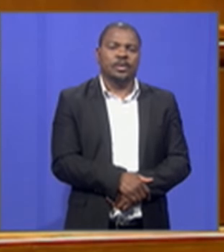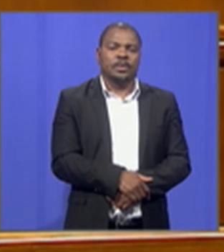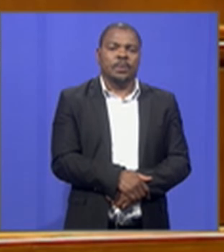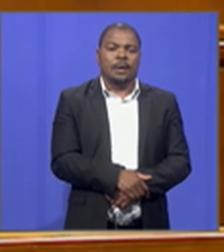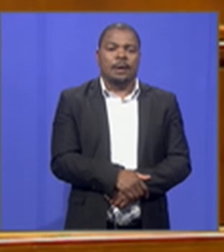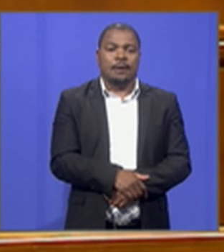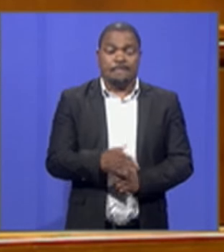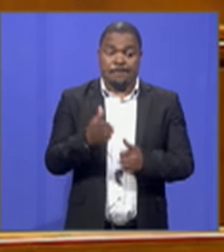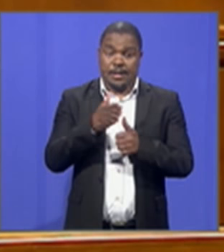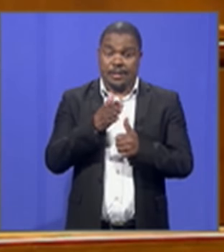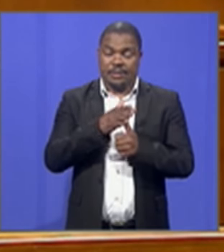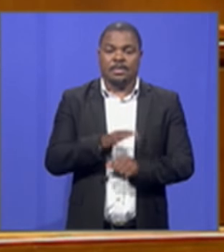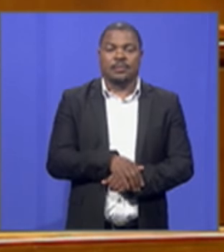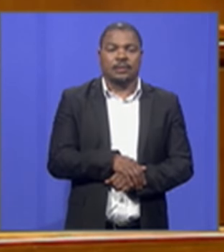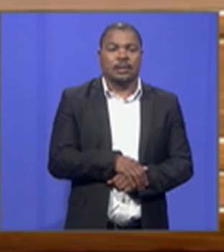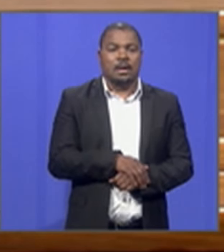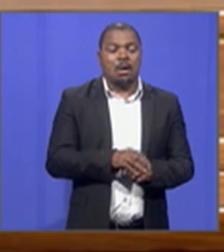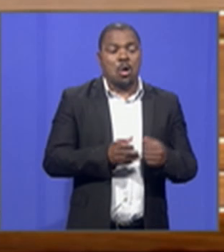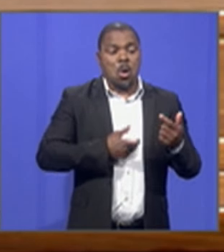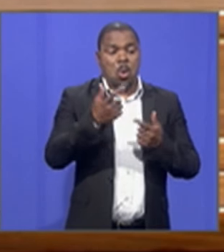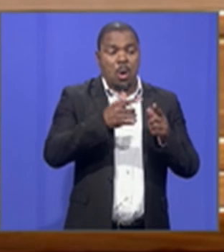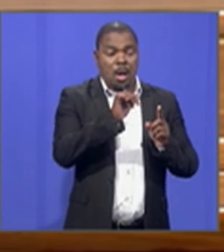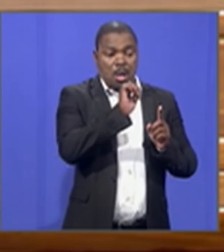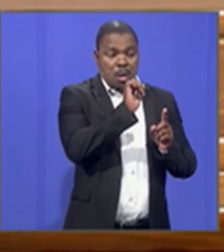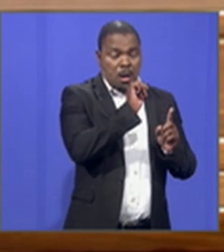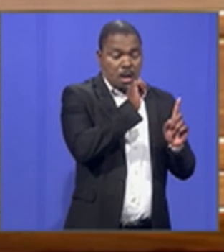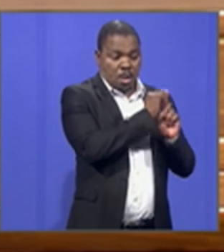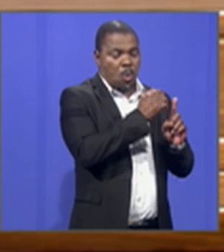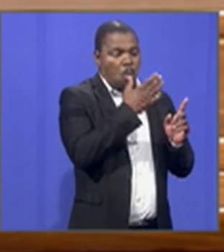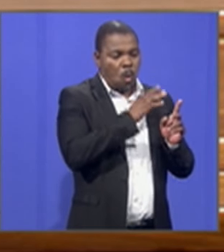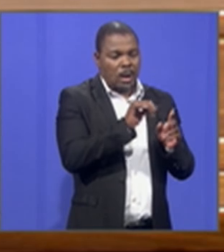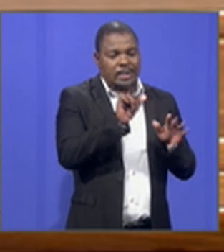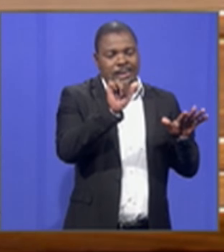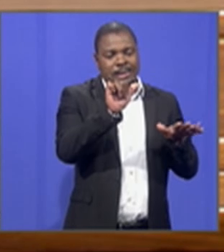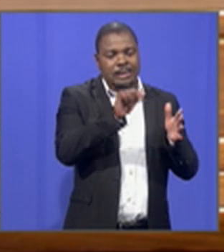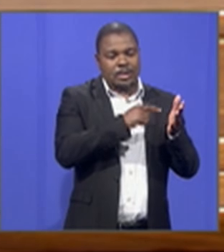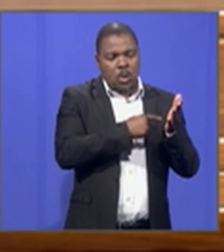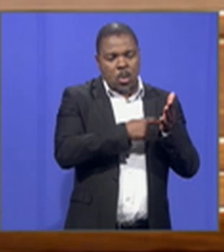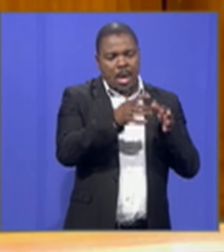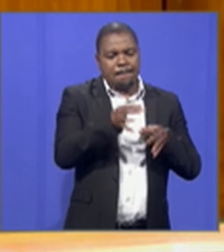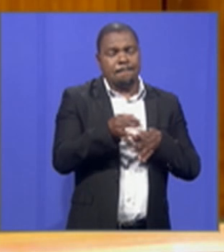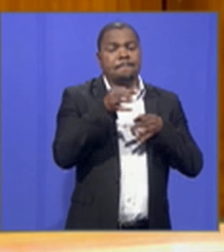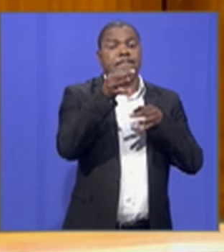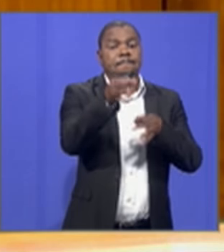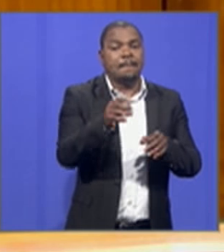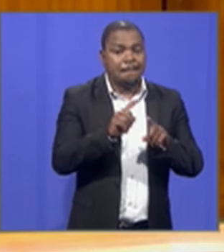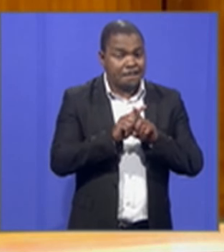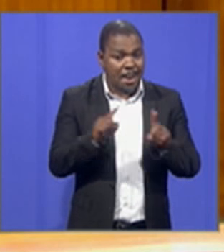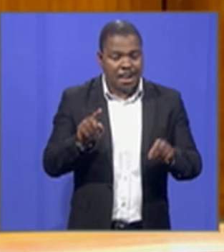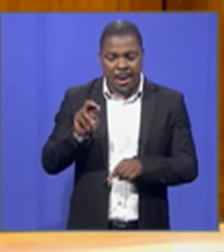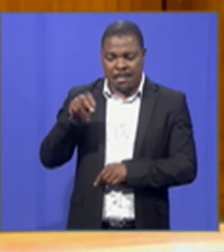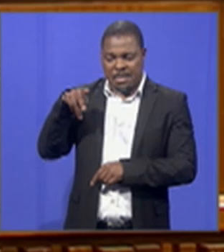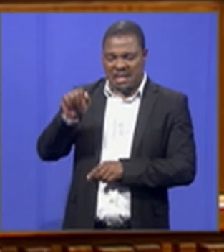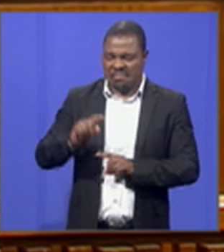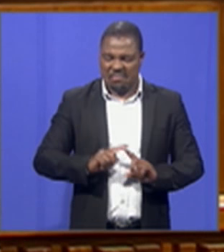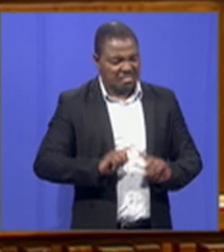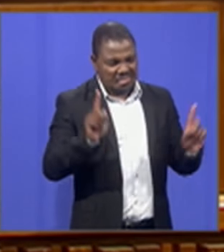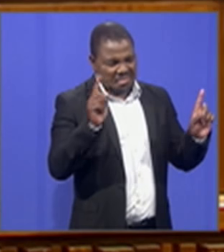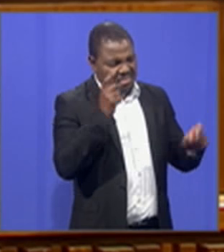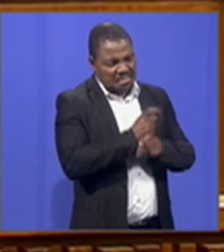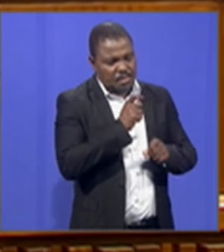Mathomong memedi wa semolao wa molatofatša o ba nyaka gore tsheko e šutišwe ka dibeke tše tshela e fela botšotšiši bo ile bja latola. I've